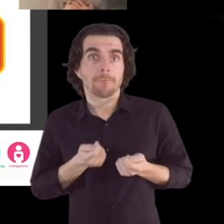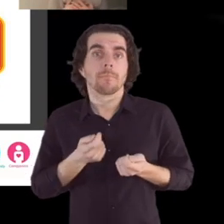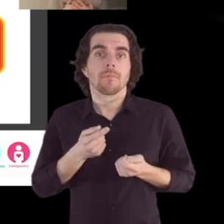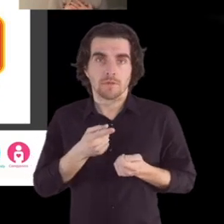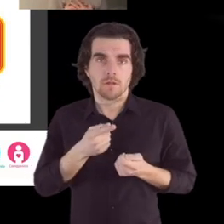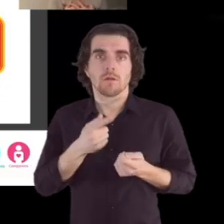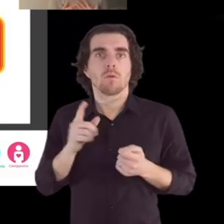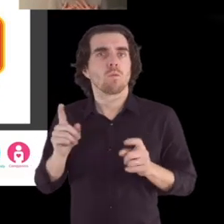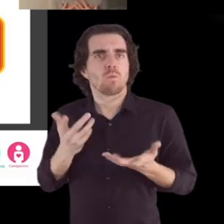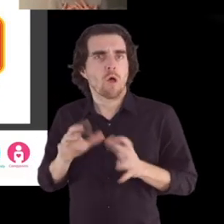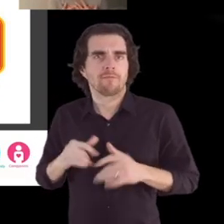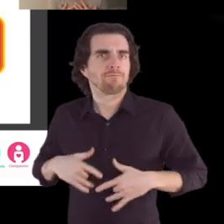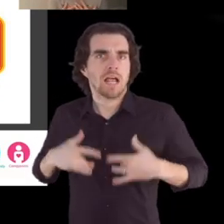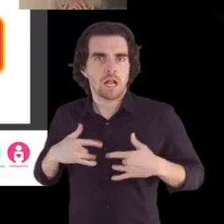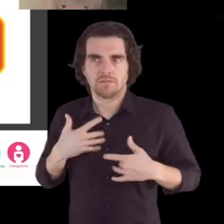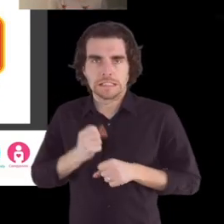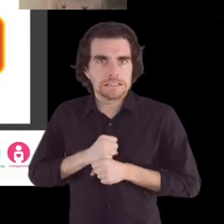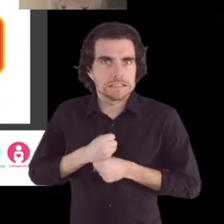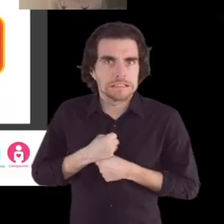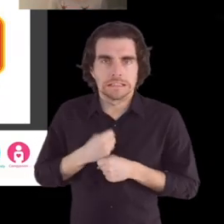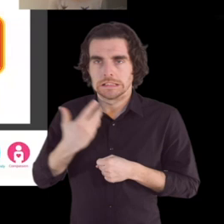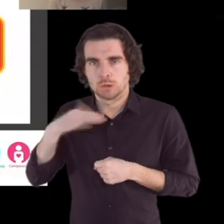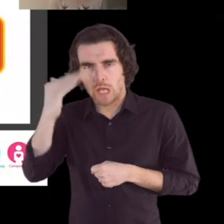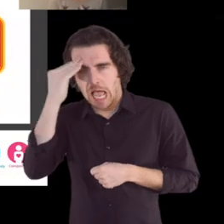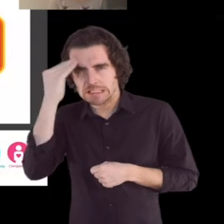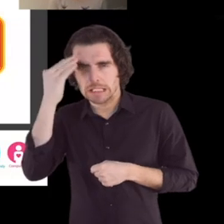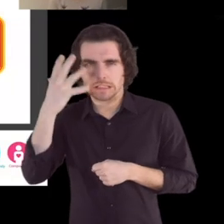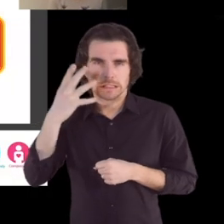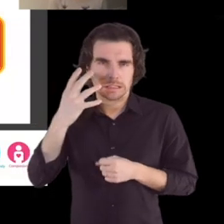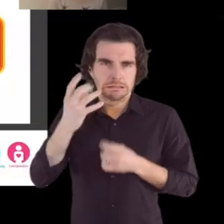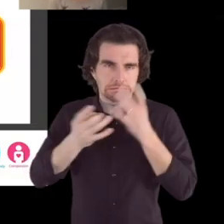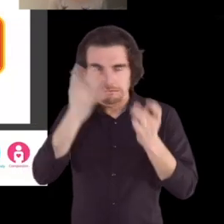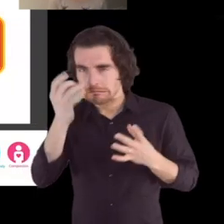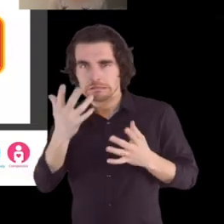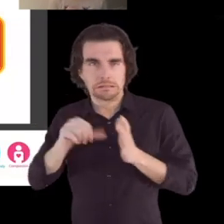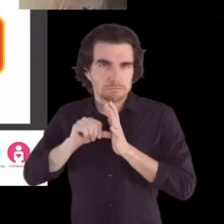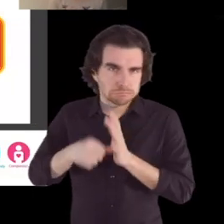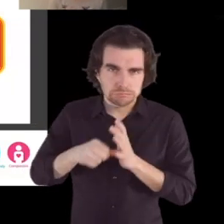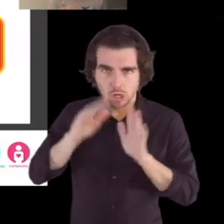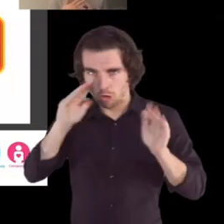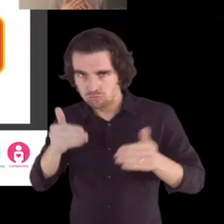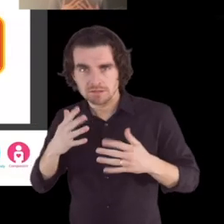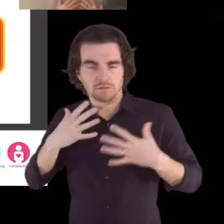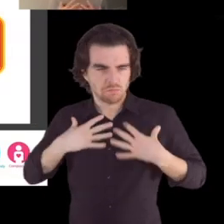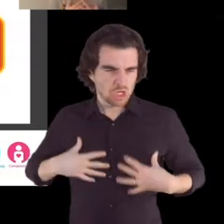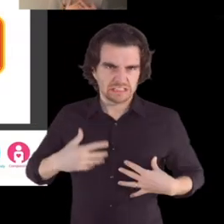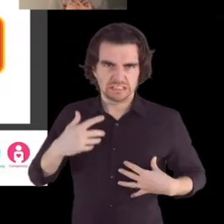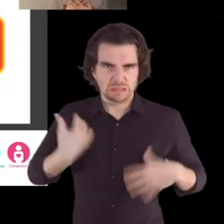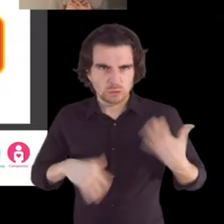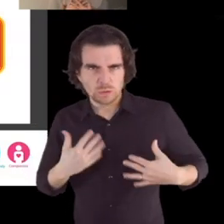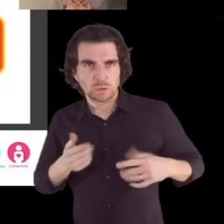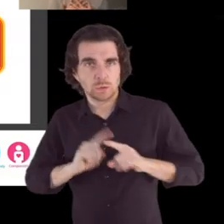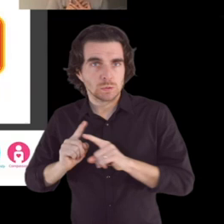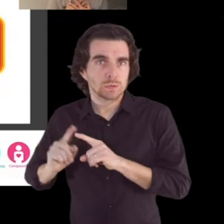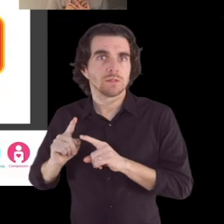think that's going to make us feel? Very tense, you know, headaches, difficulties concentrating, forgetful, all those sort of physical symptoms